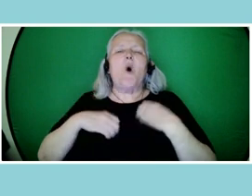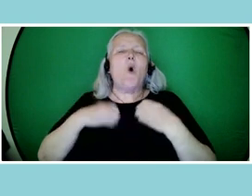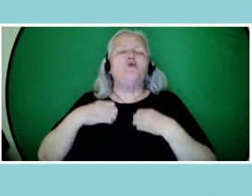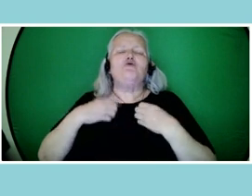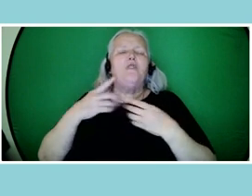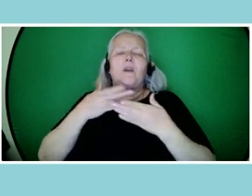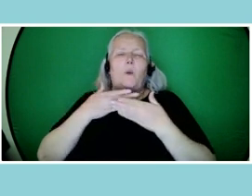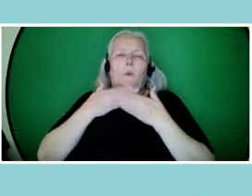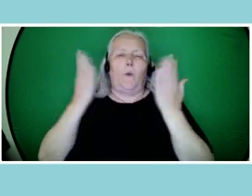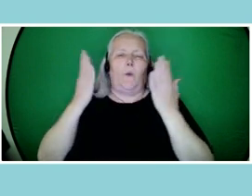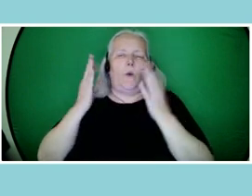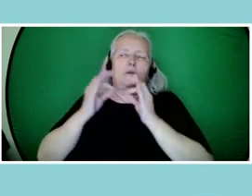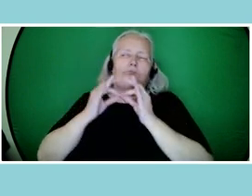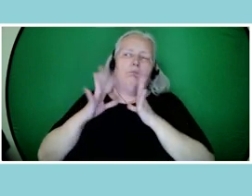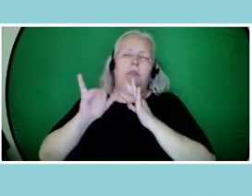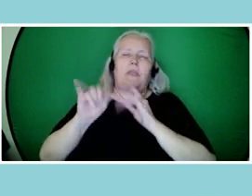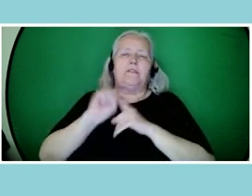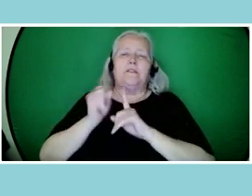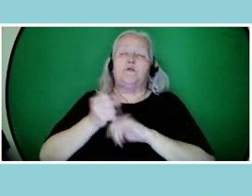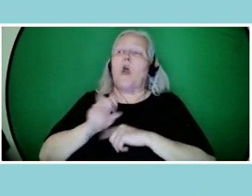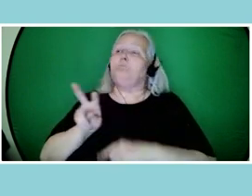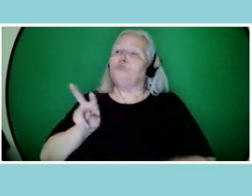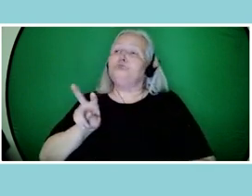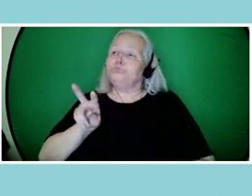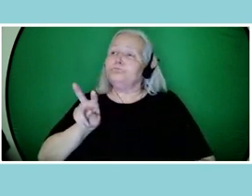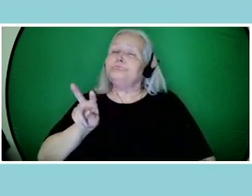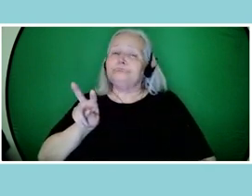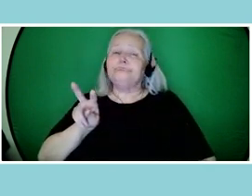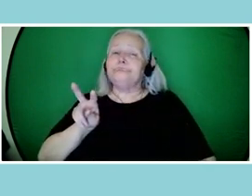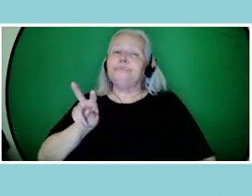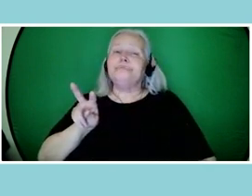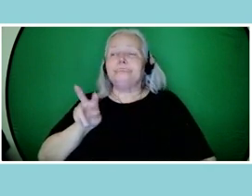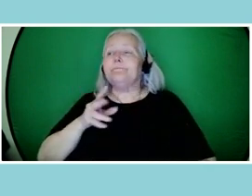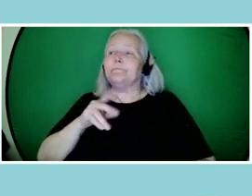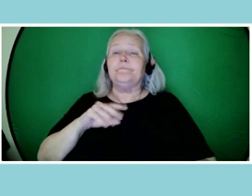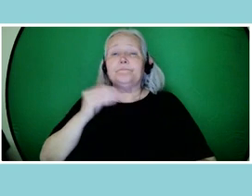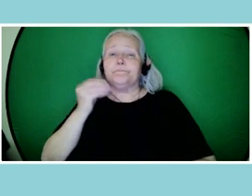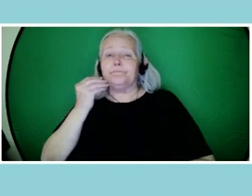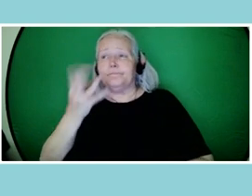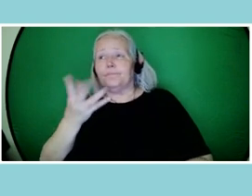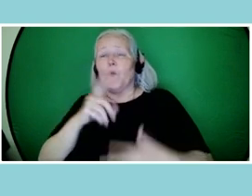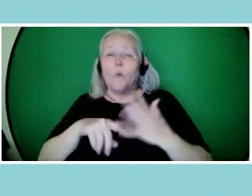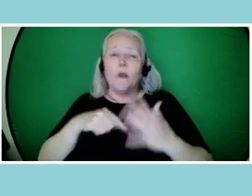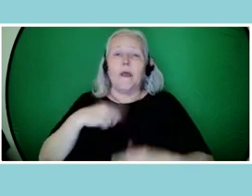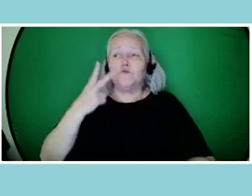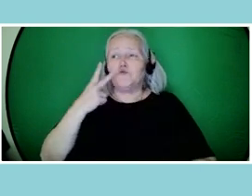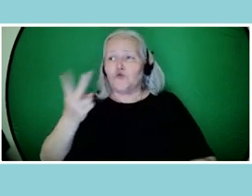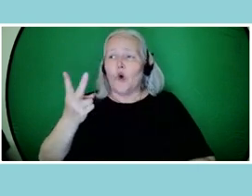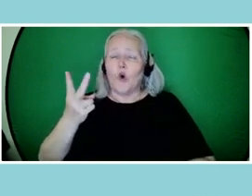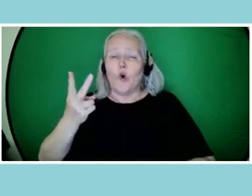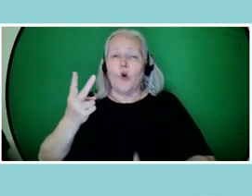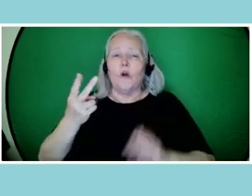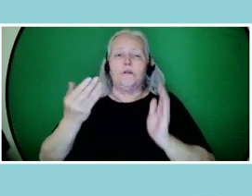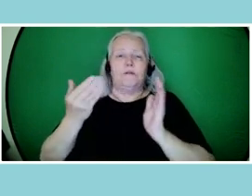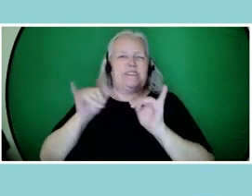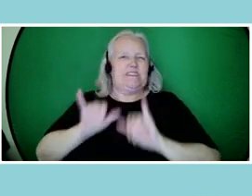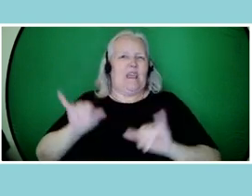situation. Just be matter of fact, right? This is what I saw, and just repeat it over and over